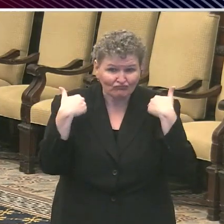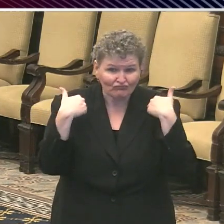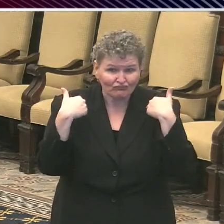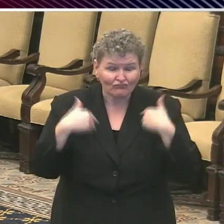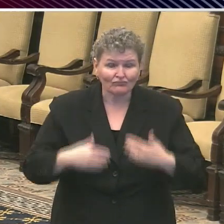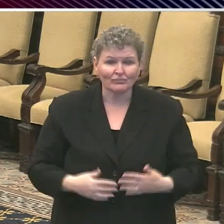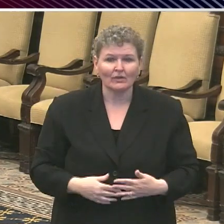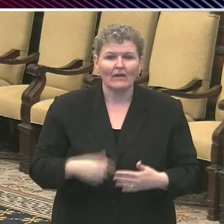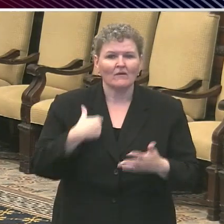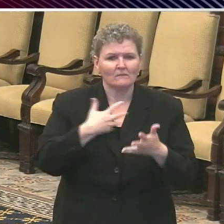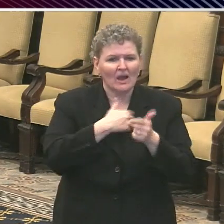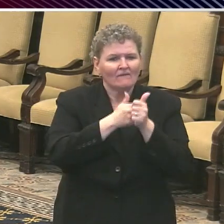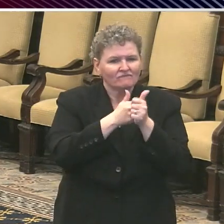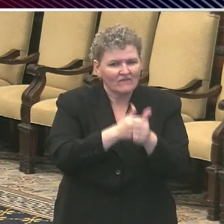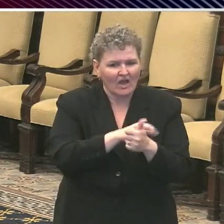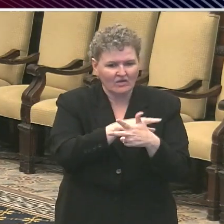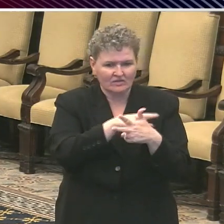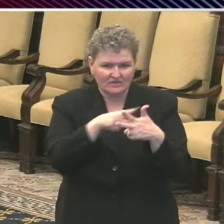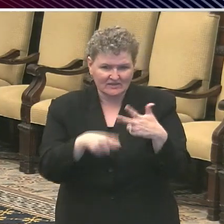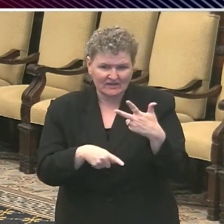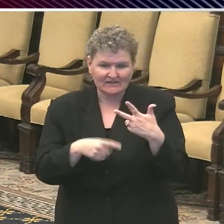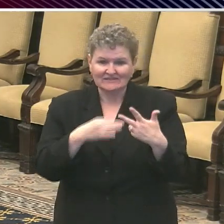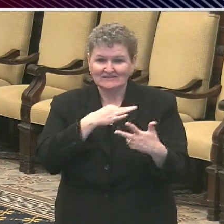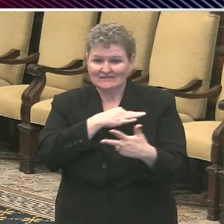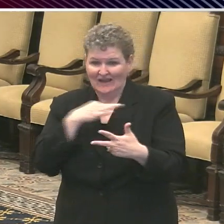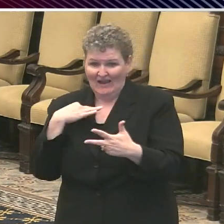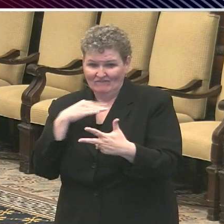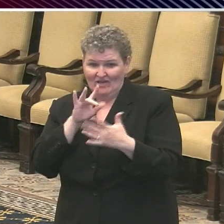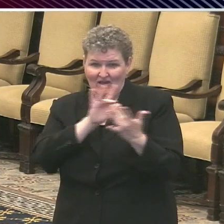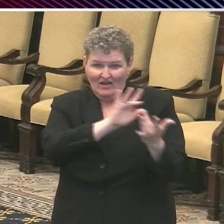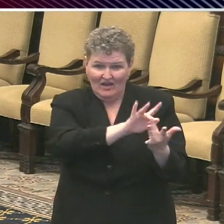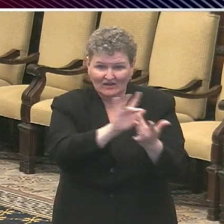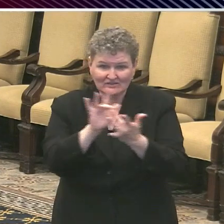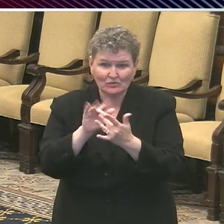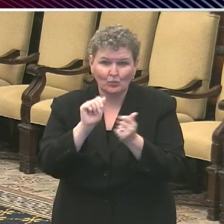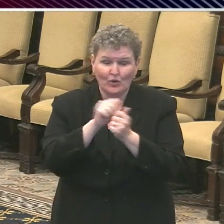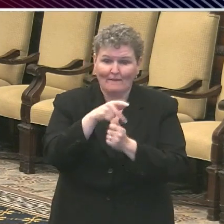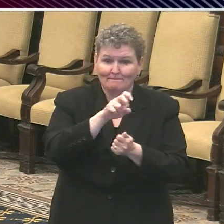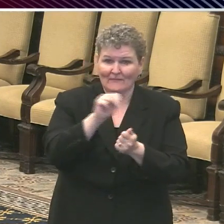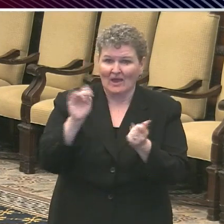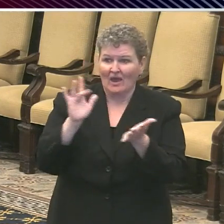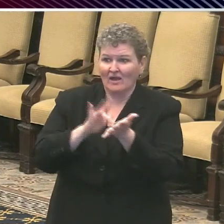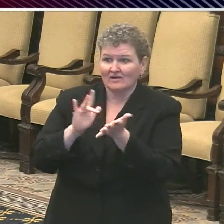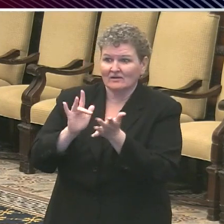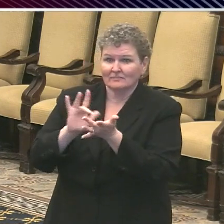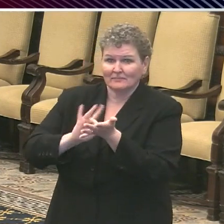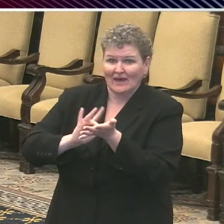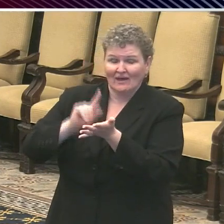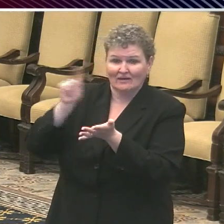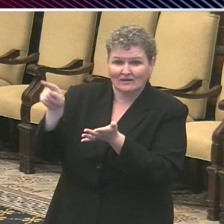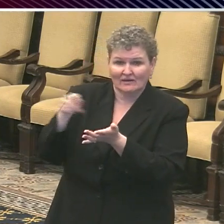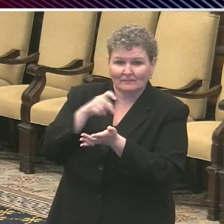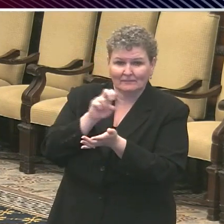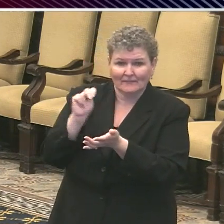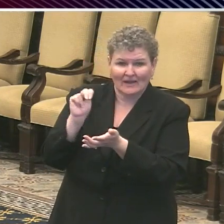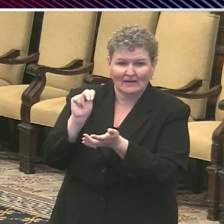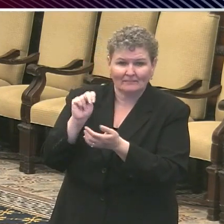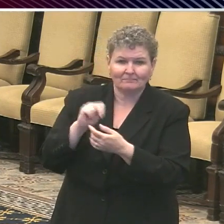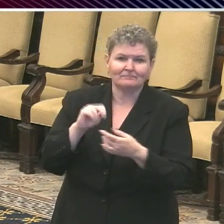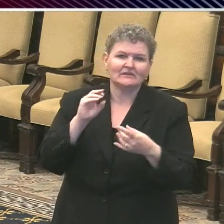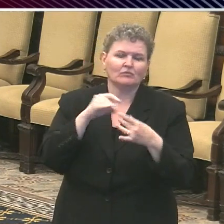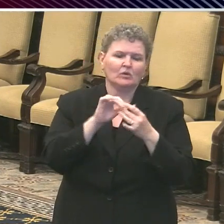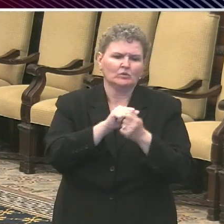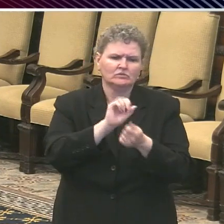protocols, some with our own staff, and then working with Penn Medicine on what they're doing. We're in the process of putting in place the software for